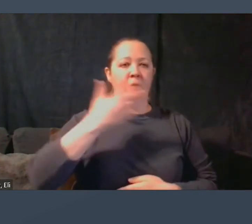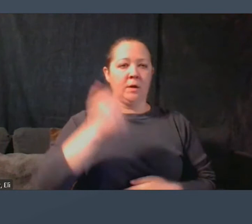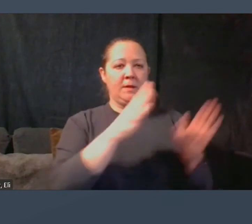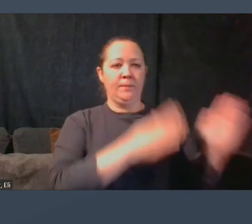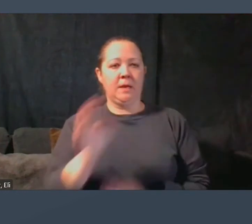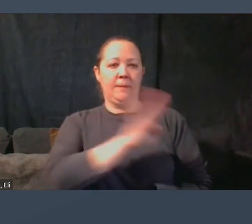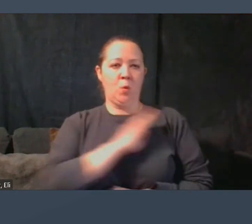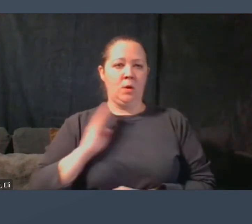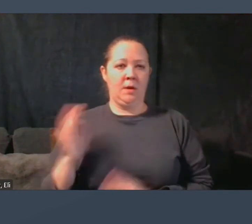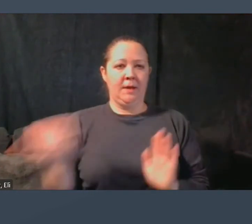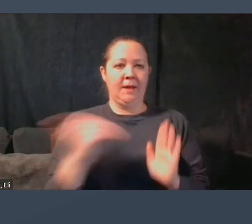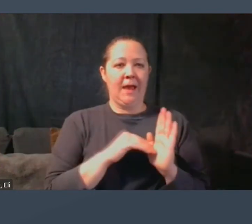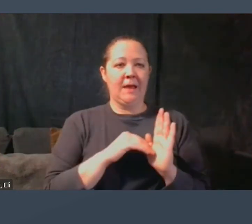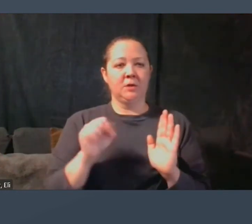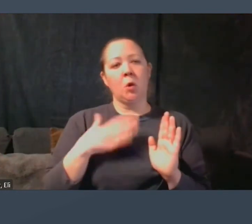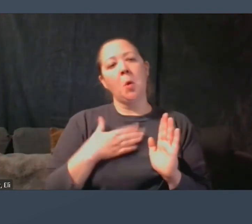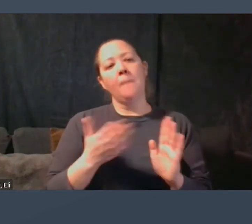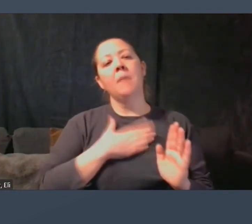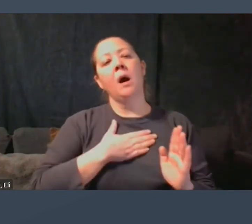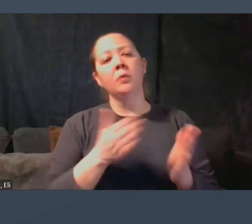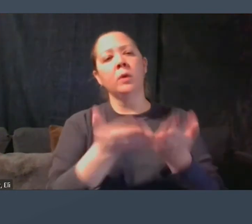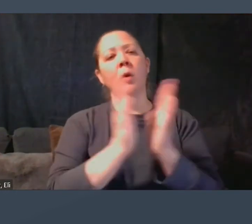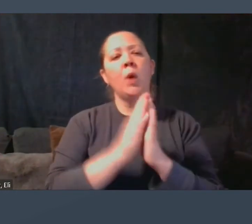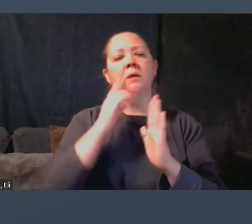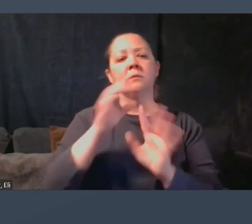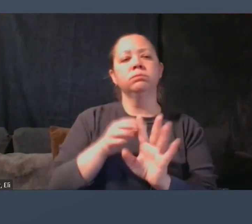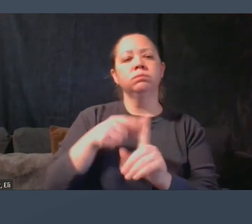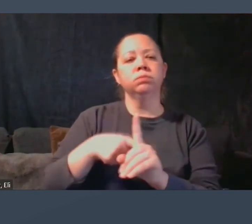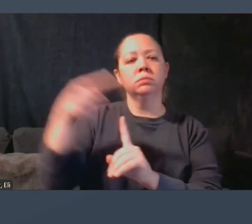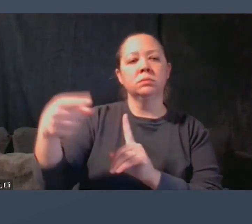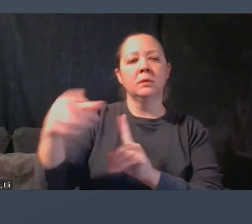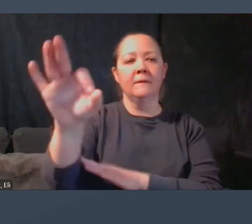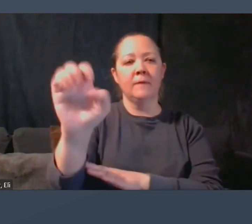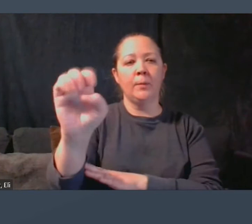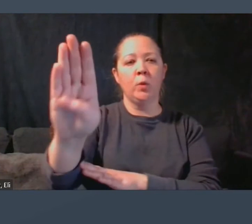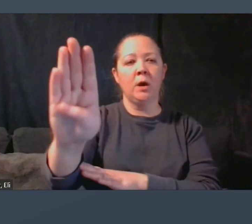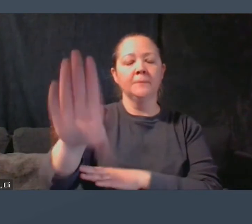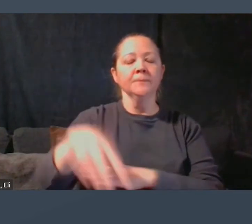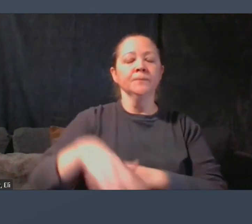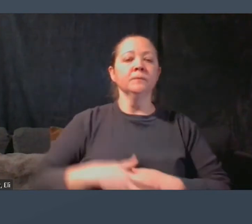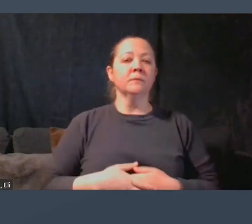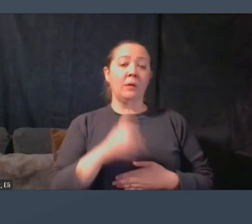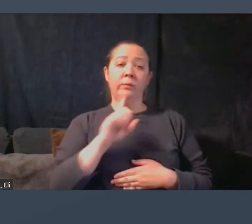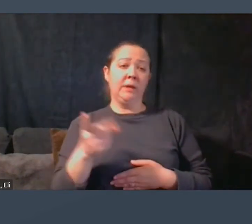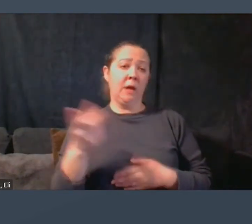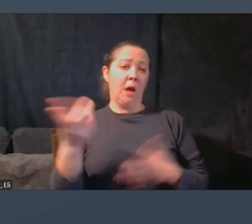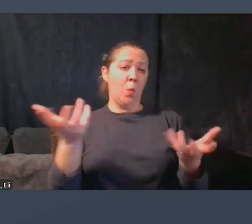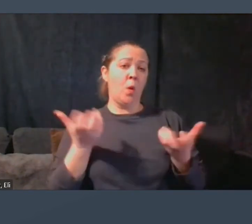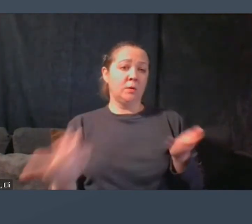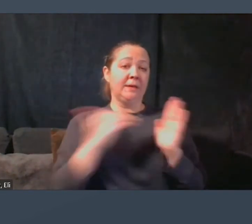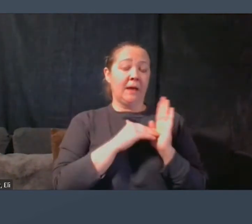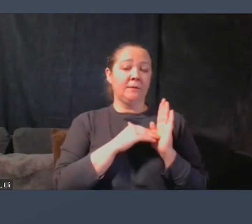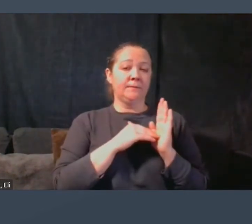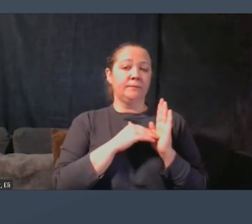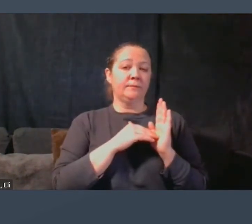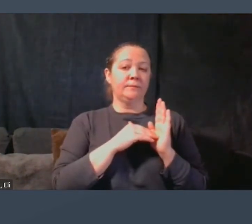the planning board. So that would be my request, Madam Chair. With that said, I really do want to again express my appreciation to Mr.